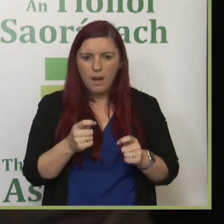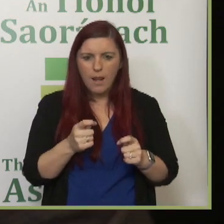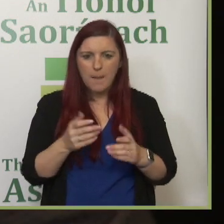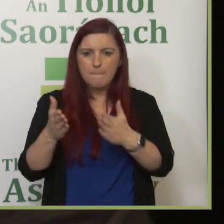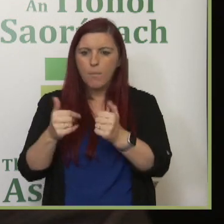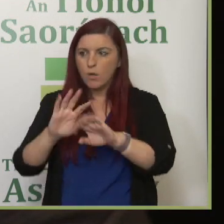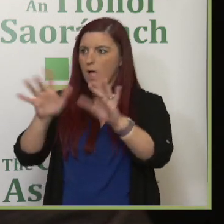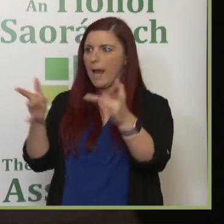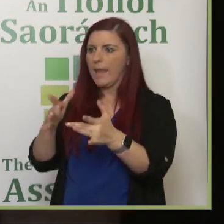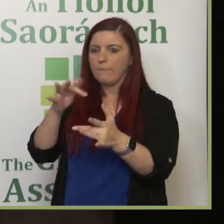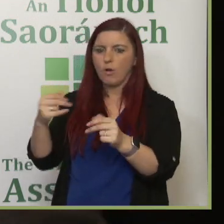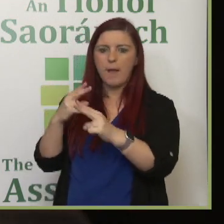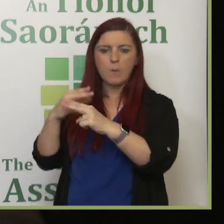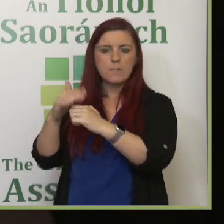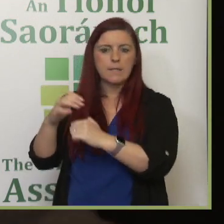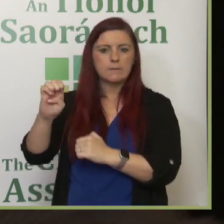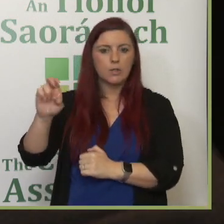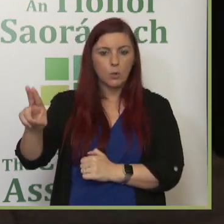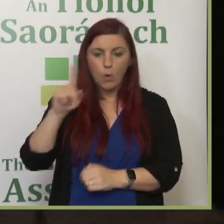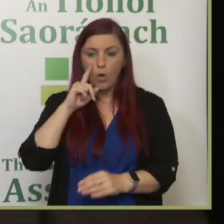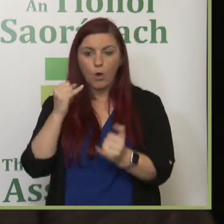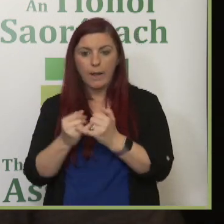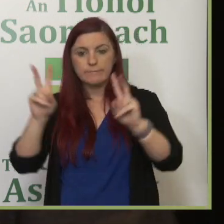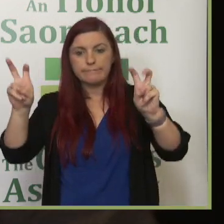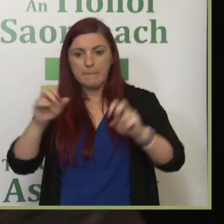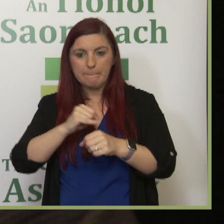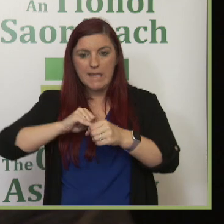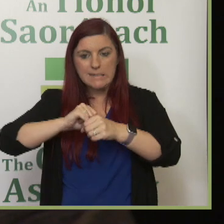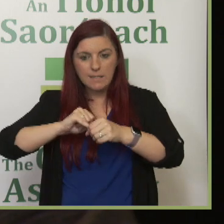not licensed for use in the UK, but in the EU, but appearing